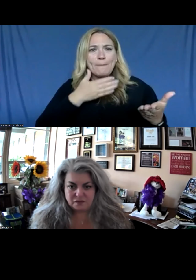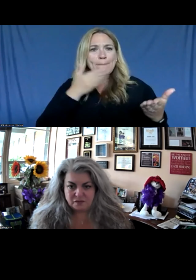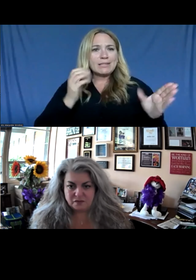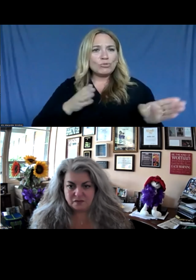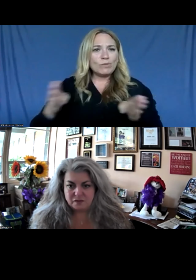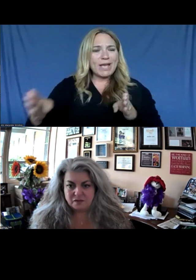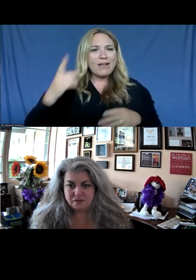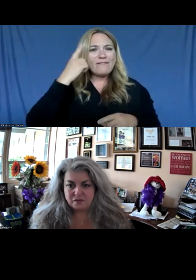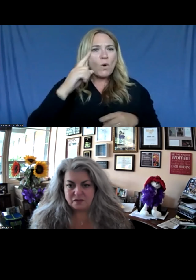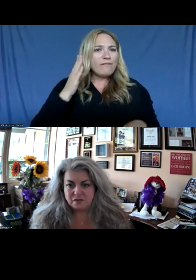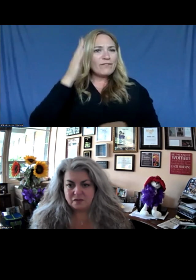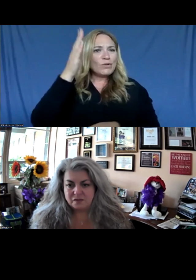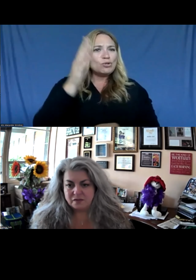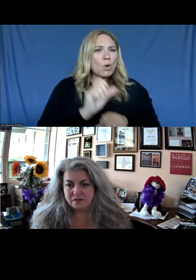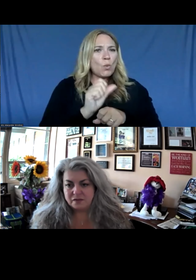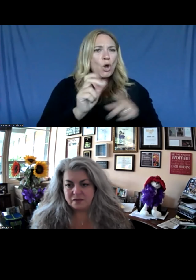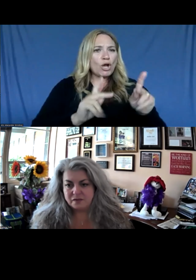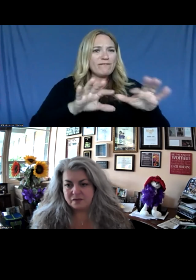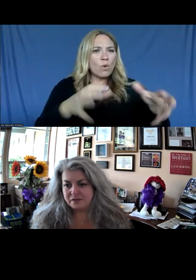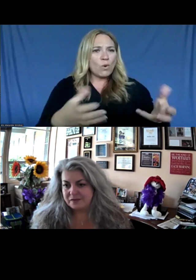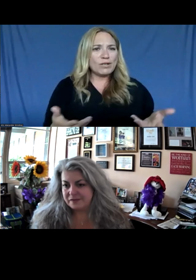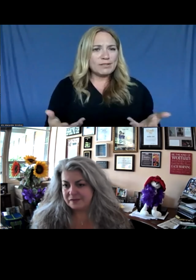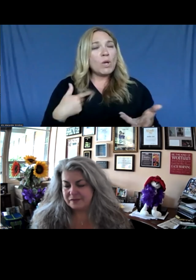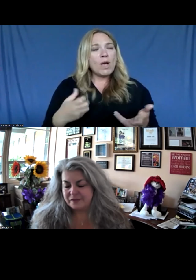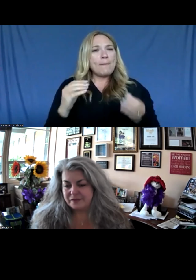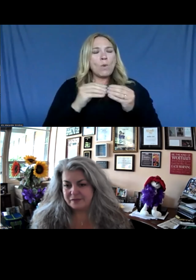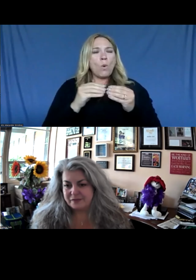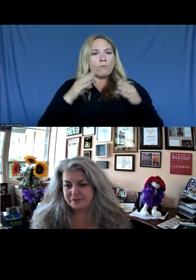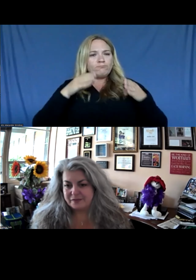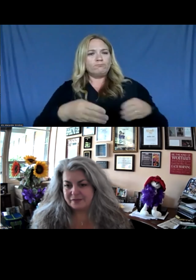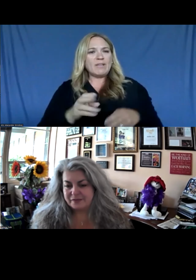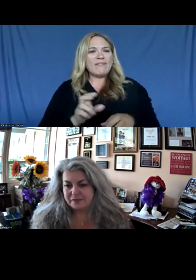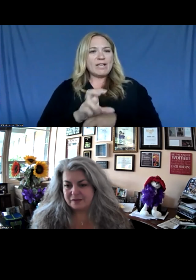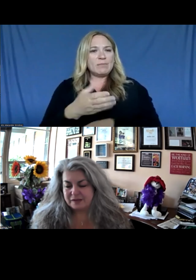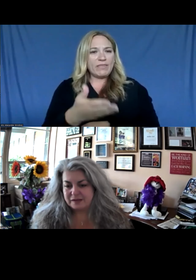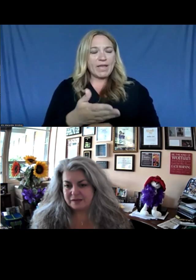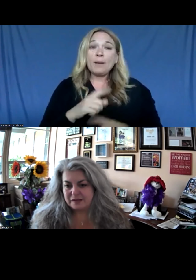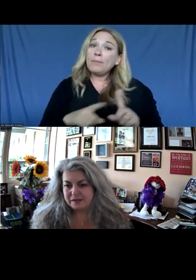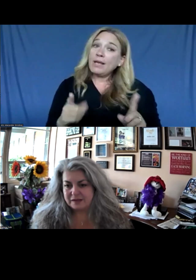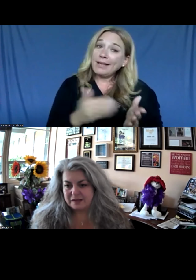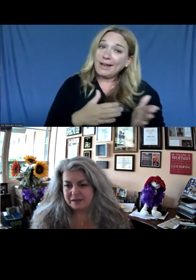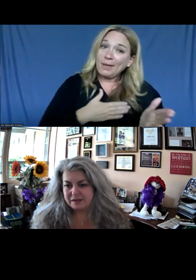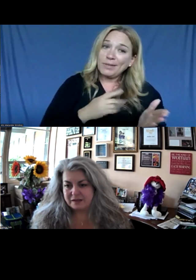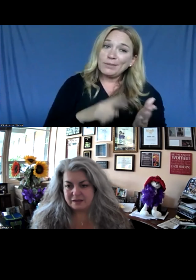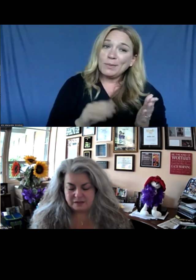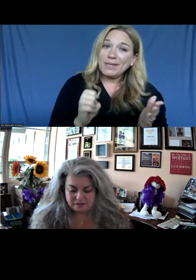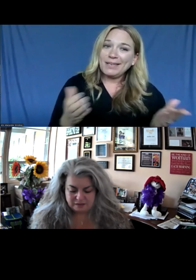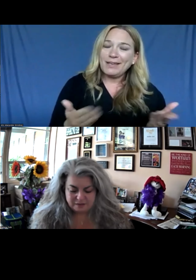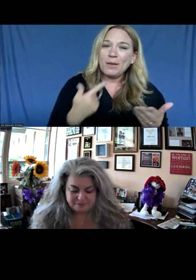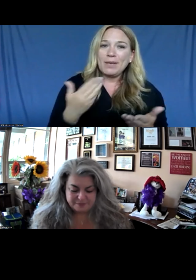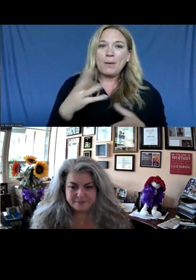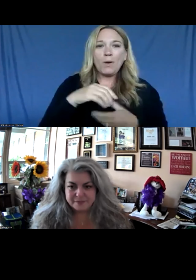workforce needs of the future? And again, we would like to see more investments in those areas as well. But again, happy to be here and be a part of this great